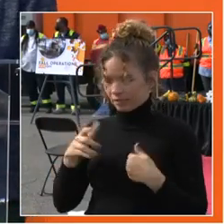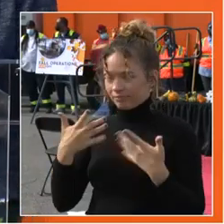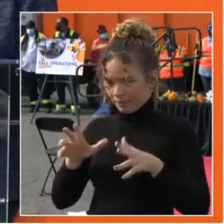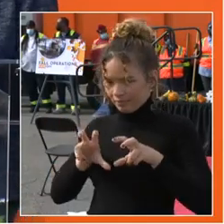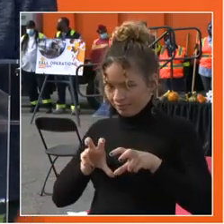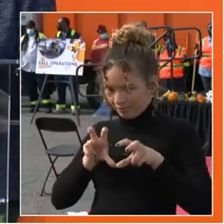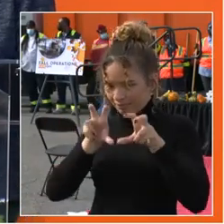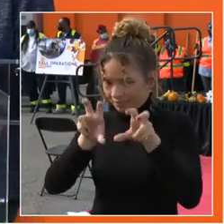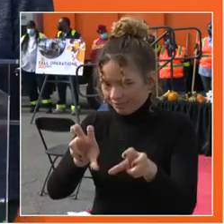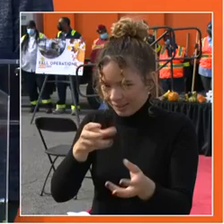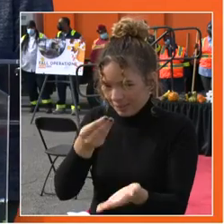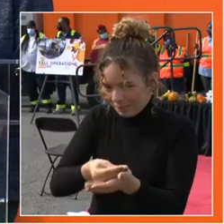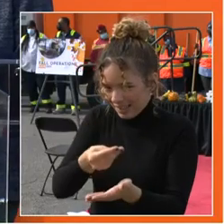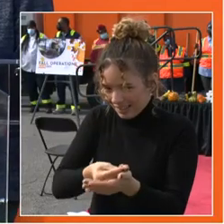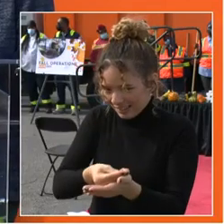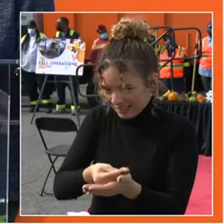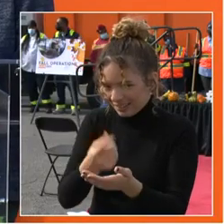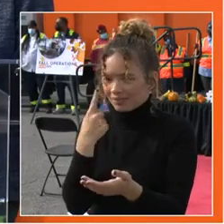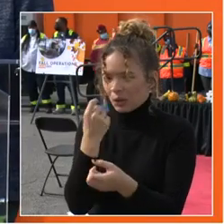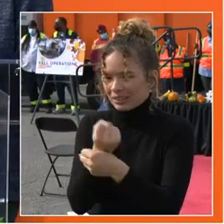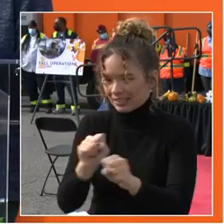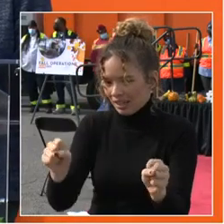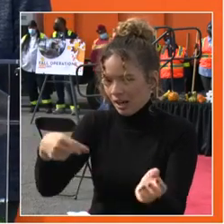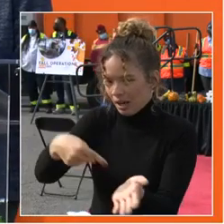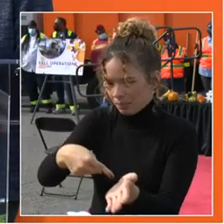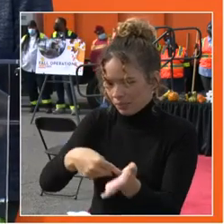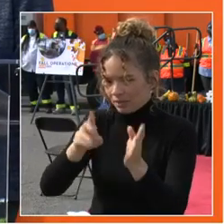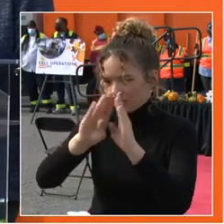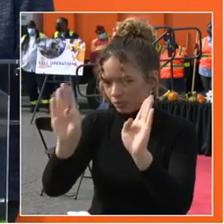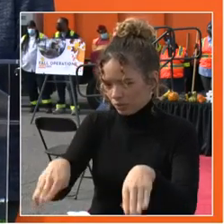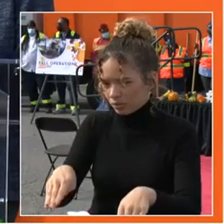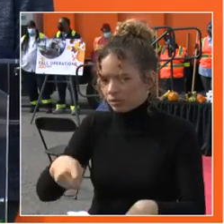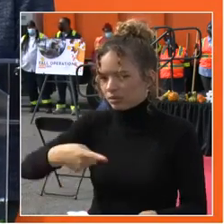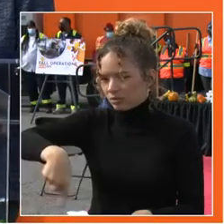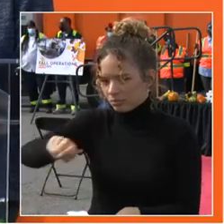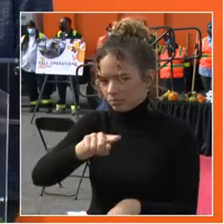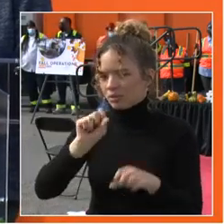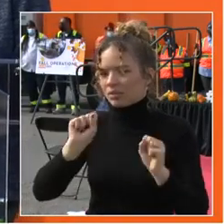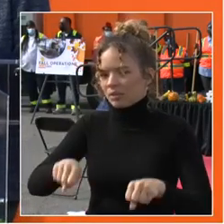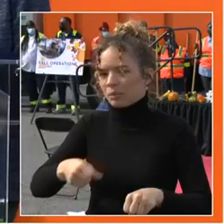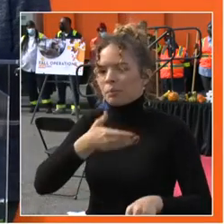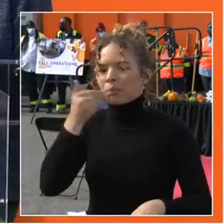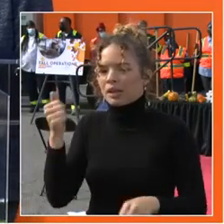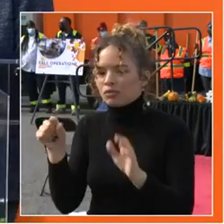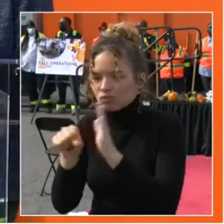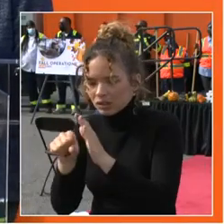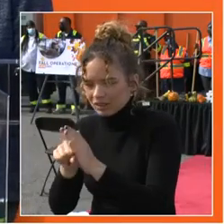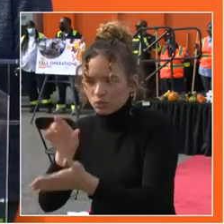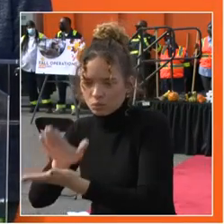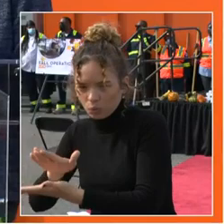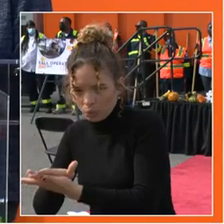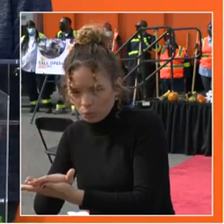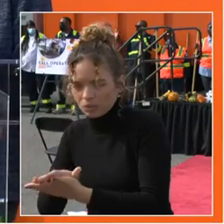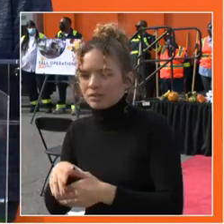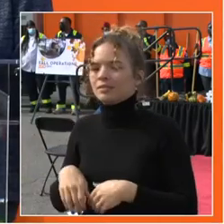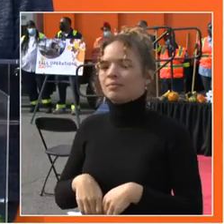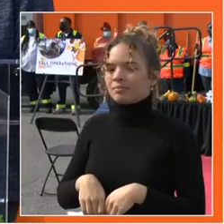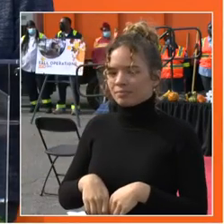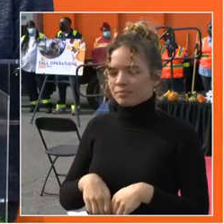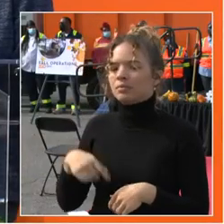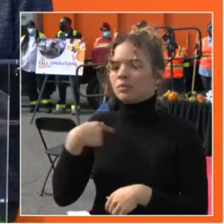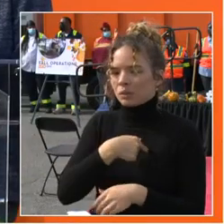achieve better outcomes in school. It helps us be healthier people so that we can achieve better outcomes in